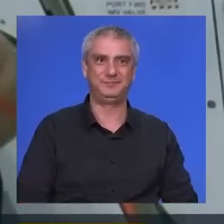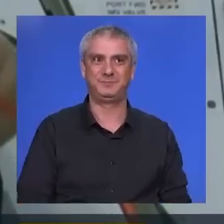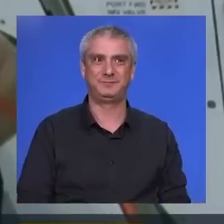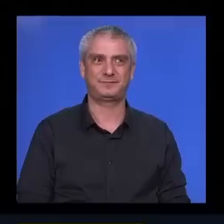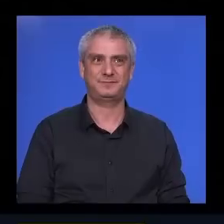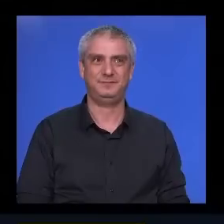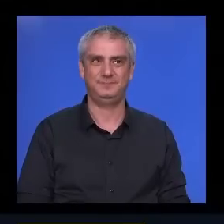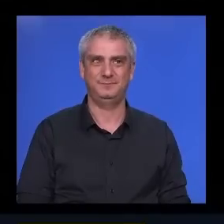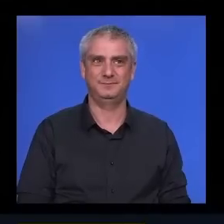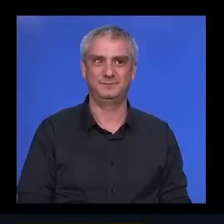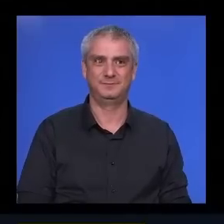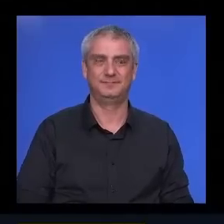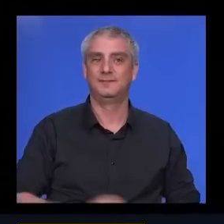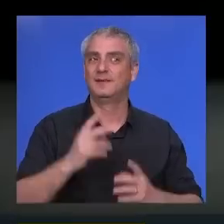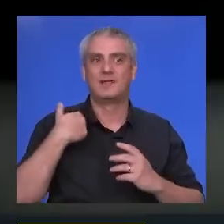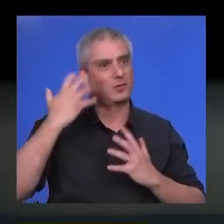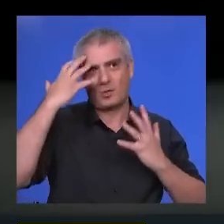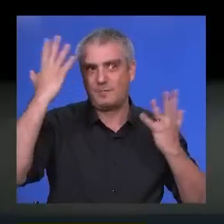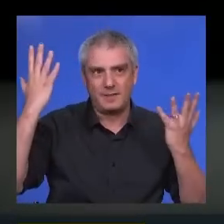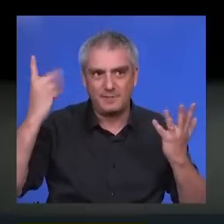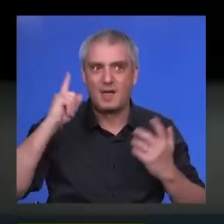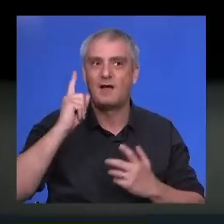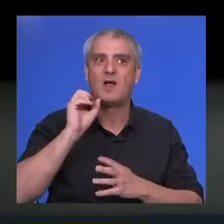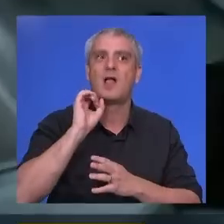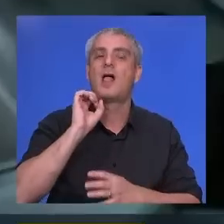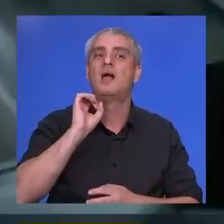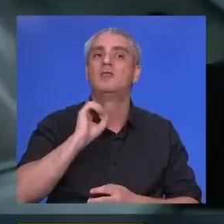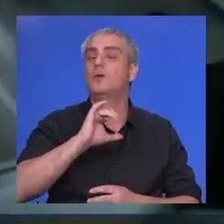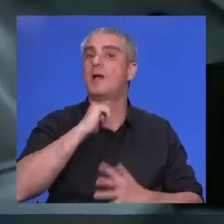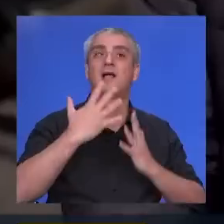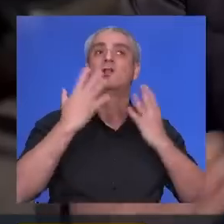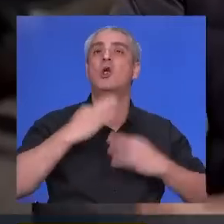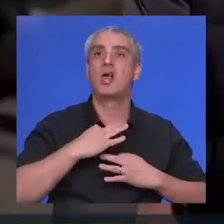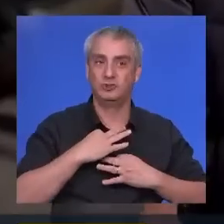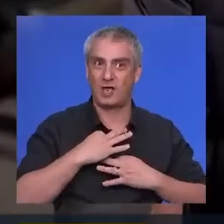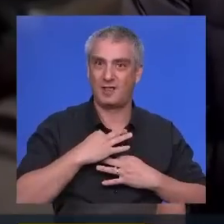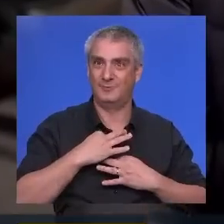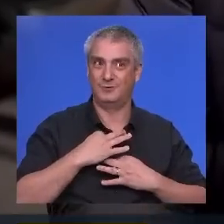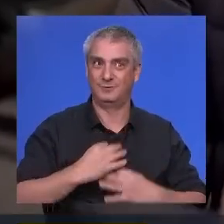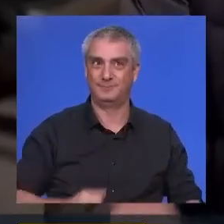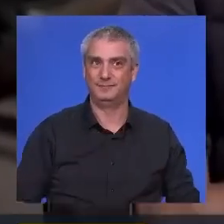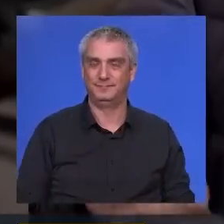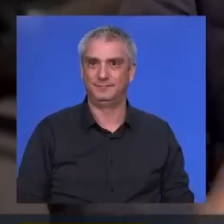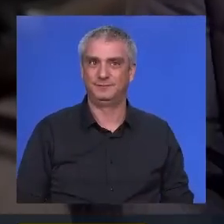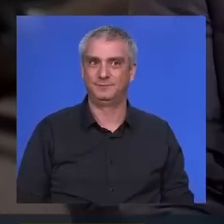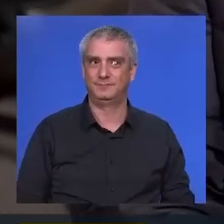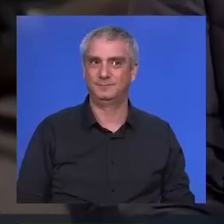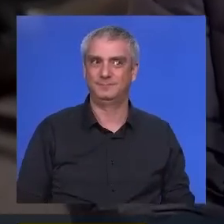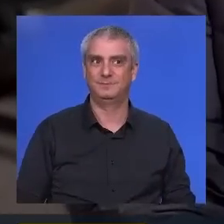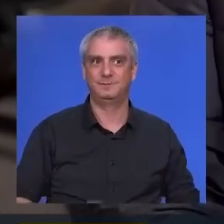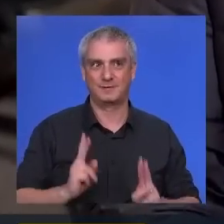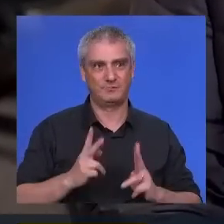The biggest contribution we can make as non-scientists, though, is to allow access to our bodies and